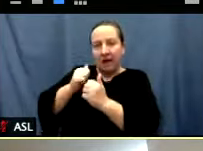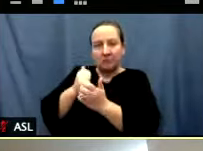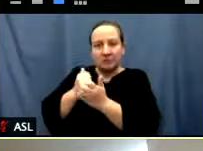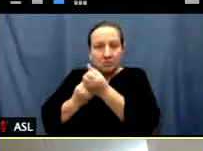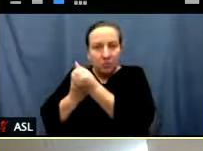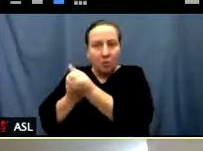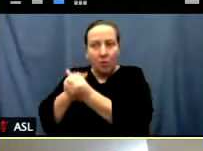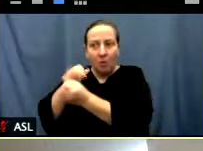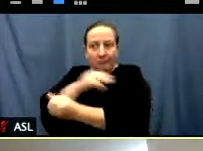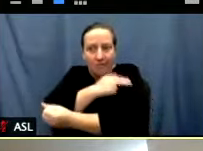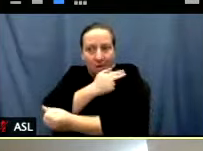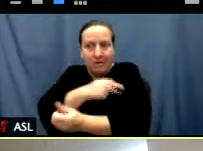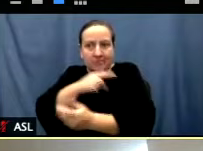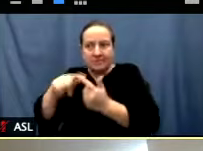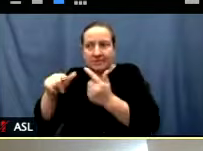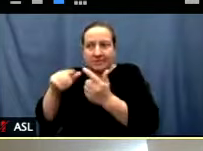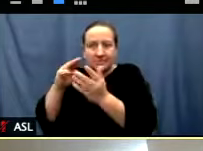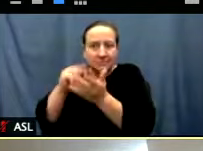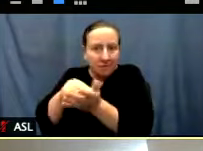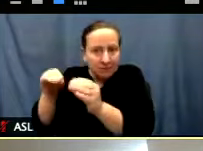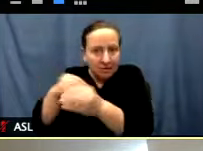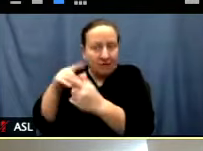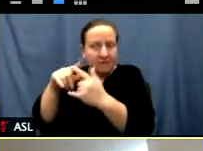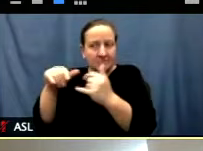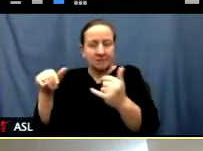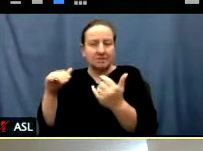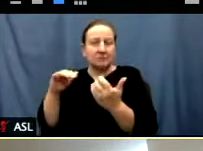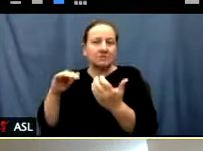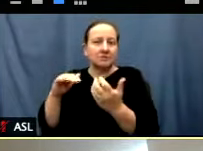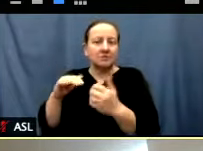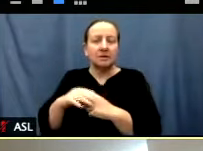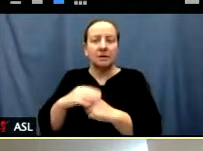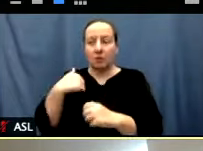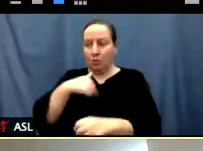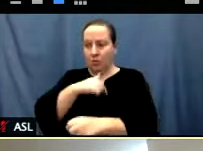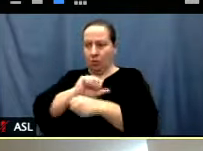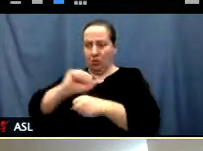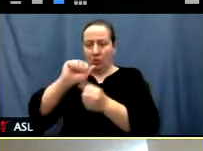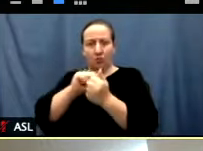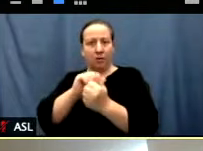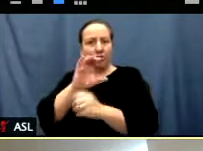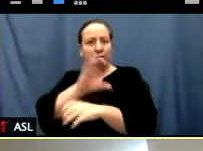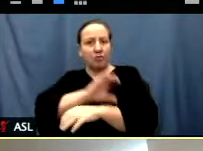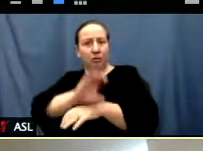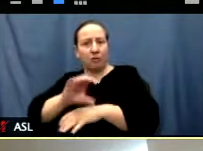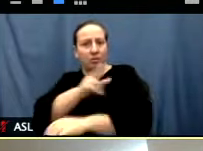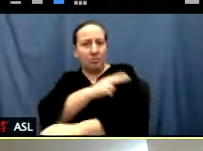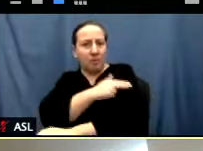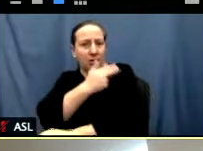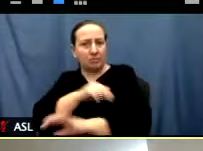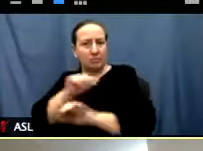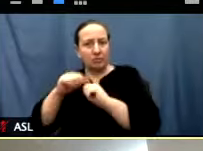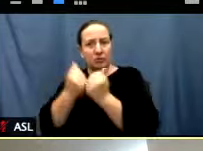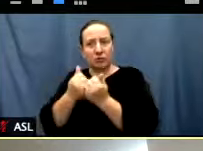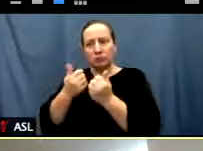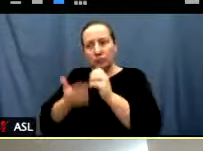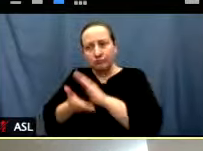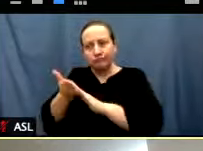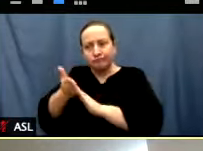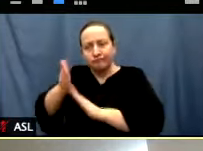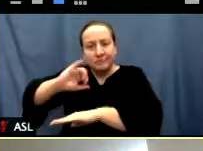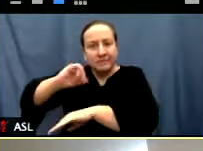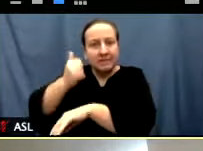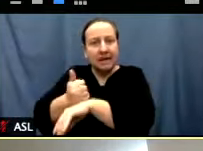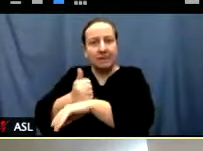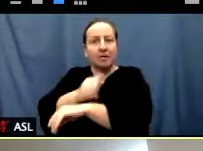continues. We are working with the Colorado Hospital Association to operationalize and implement the